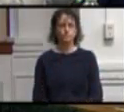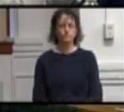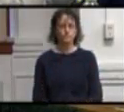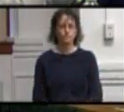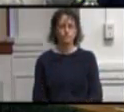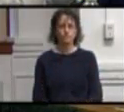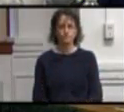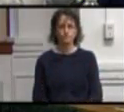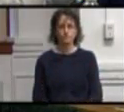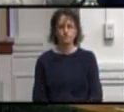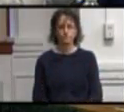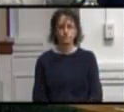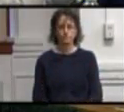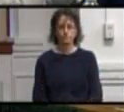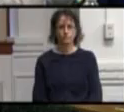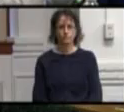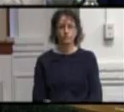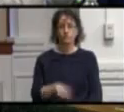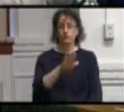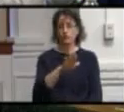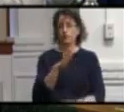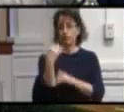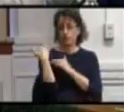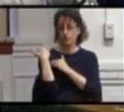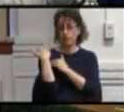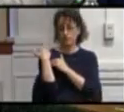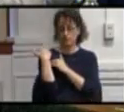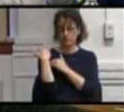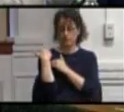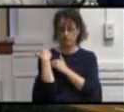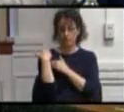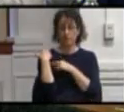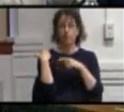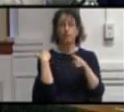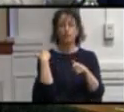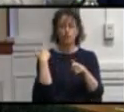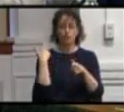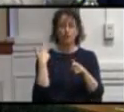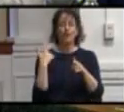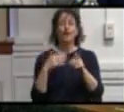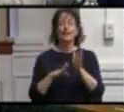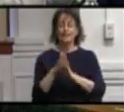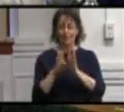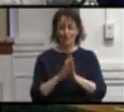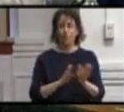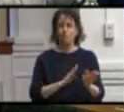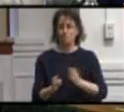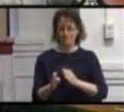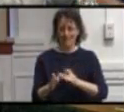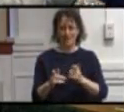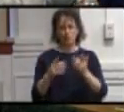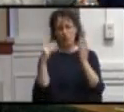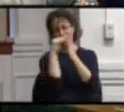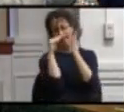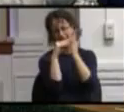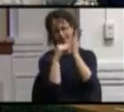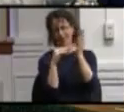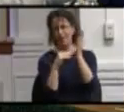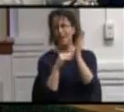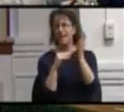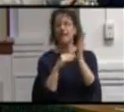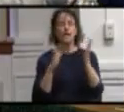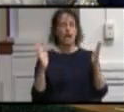and then work towards achieving and advocating for what are the town's interests with respect